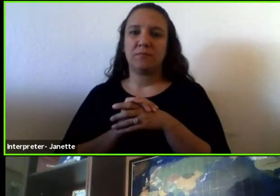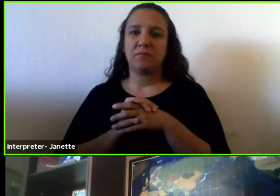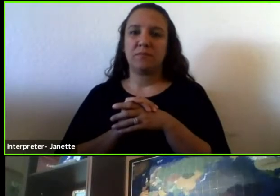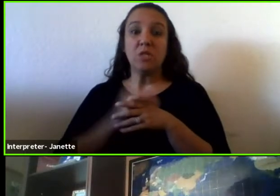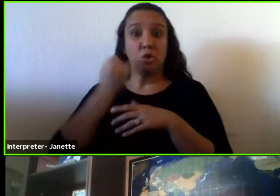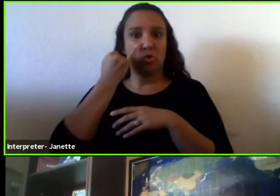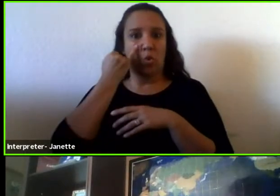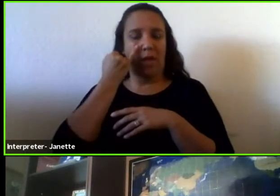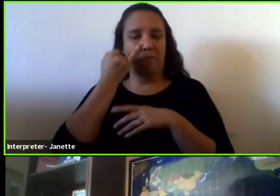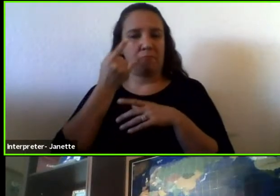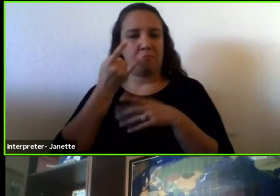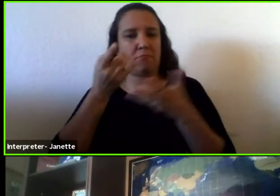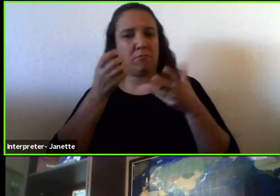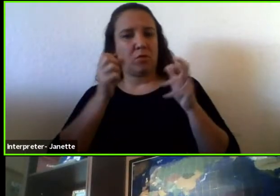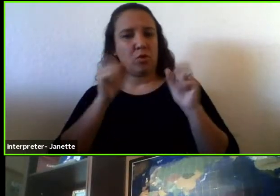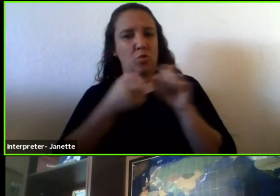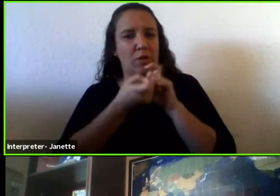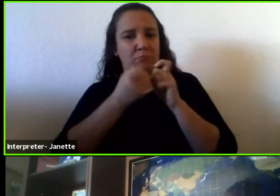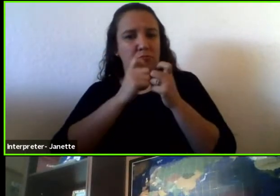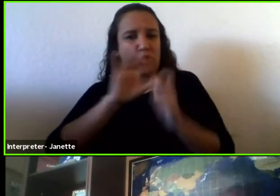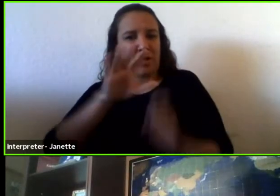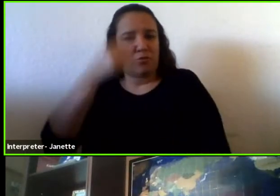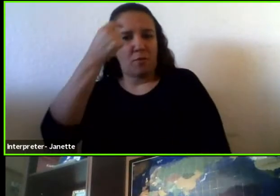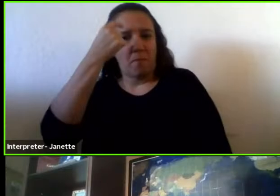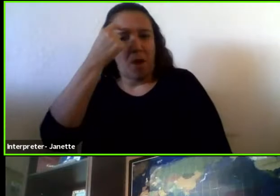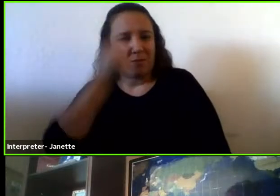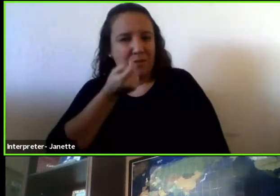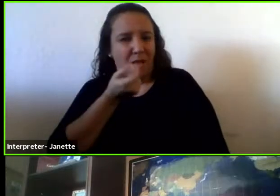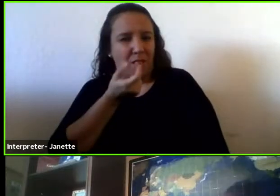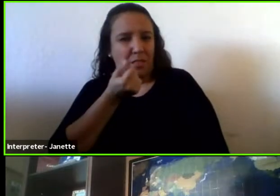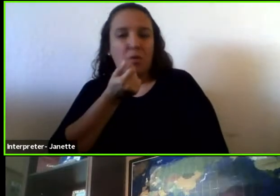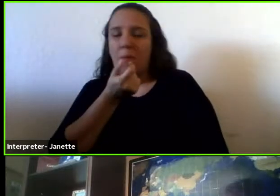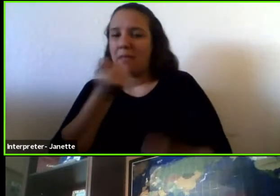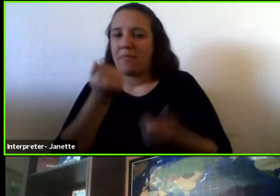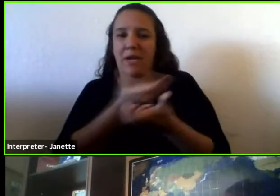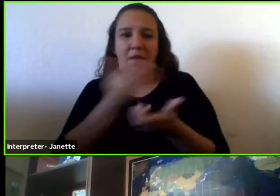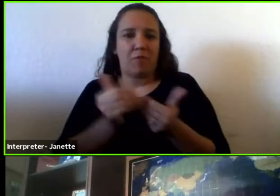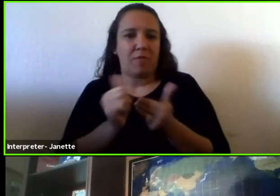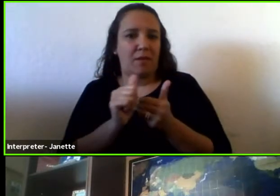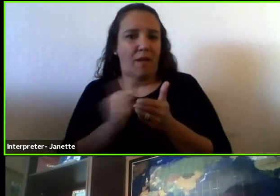it sort of paves the way. For example, you talked about,